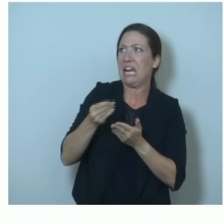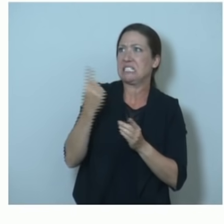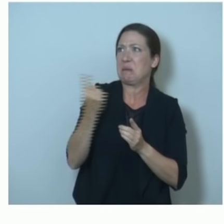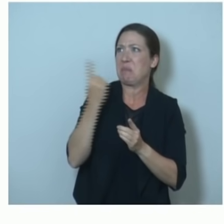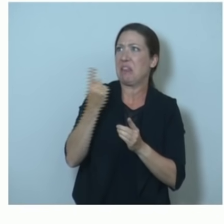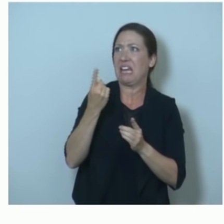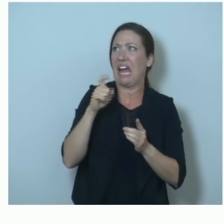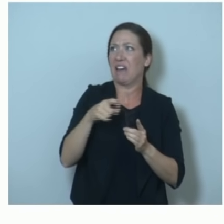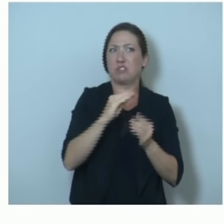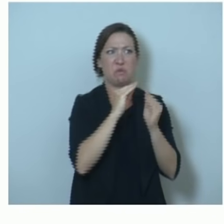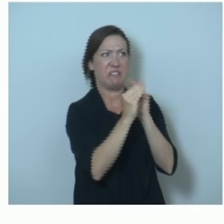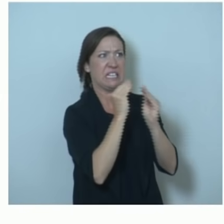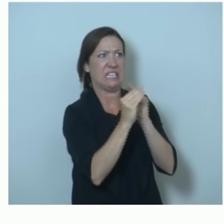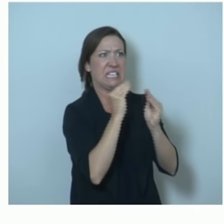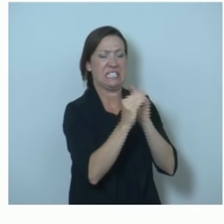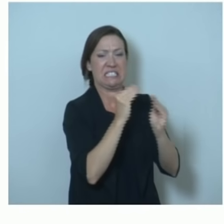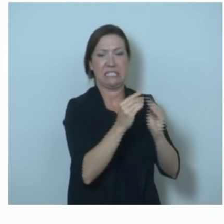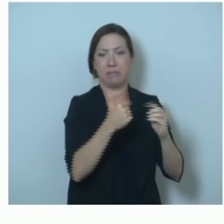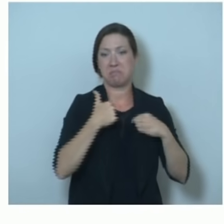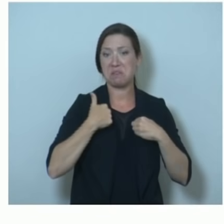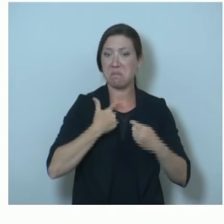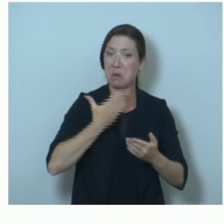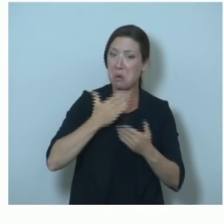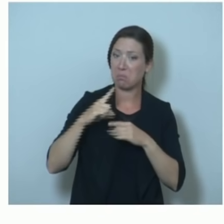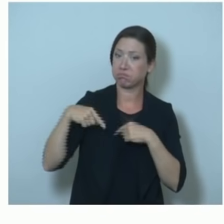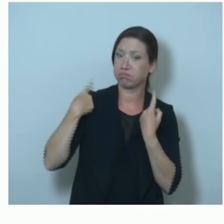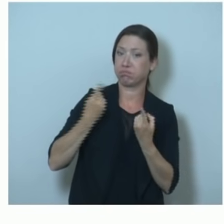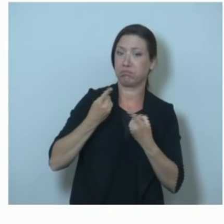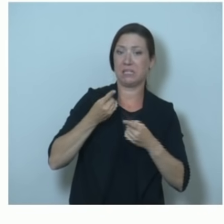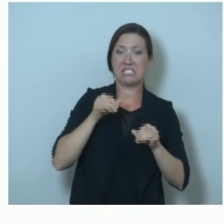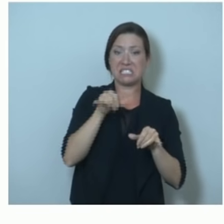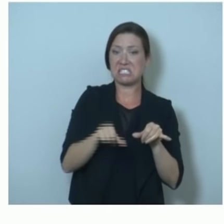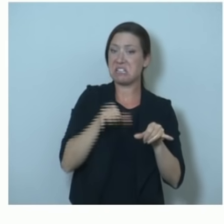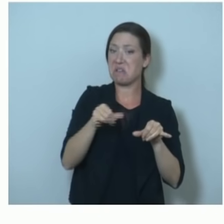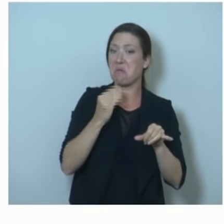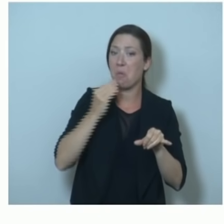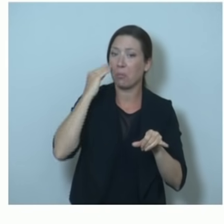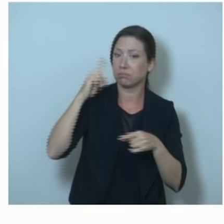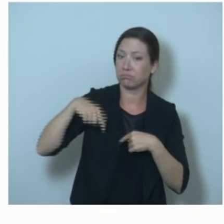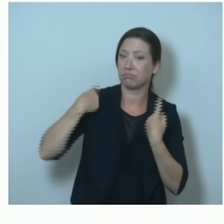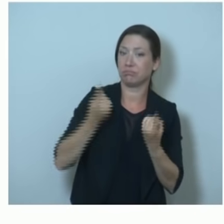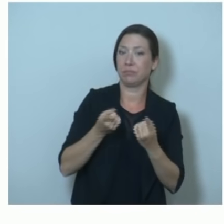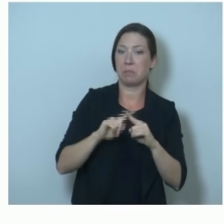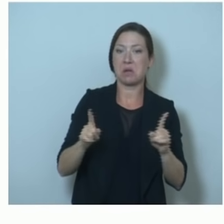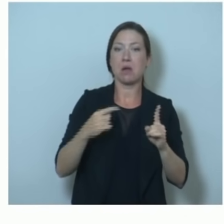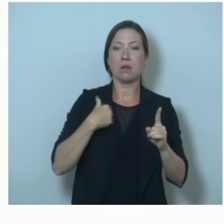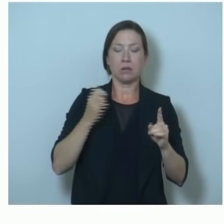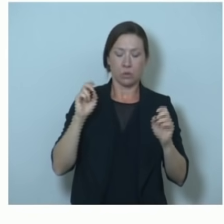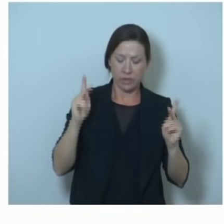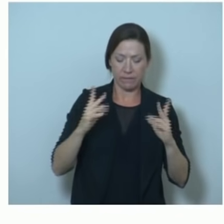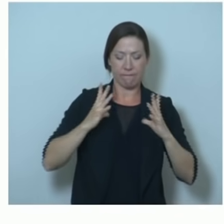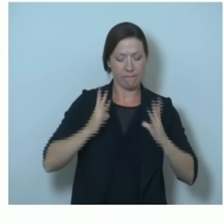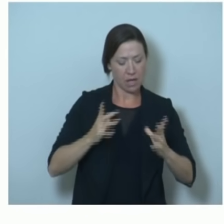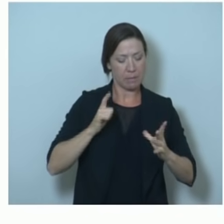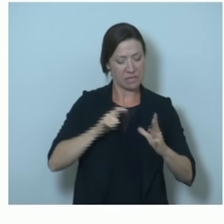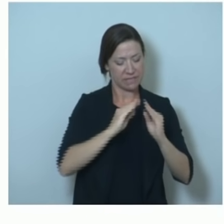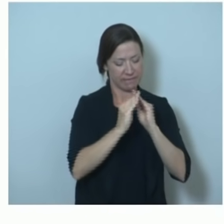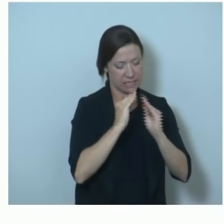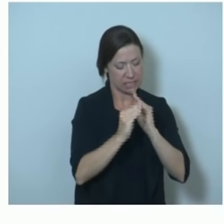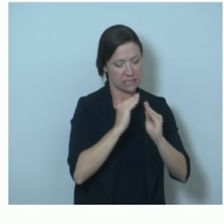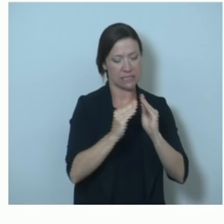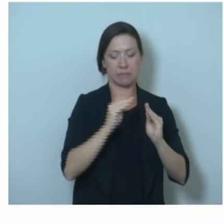but press conferences in my house in quite some time. But I got my mask on. I got in my car. I brought